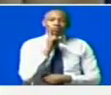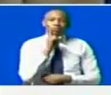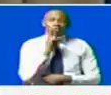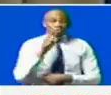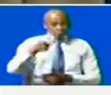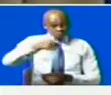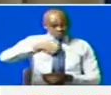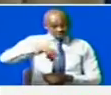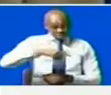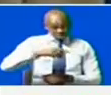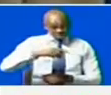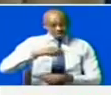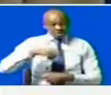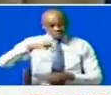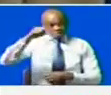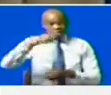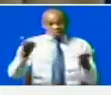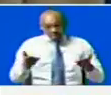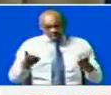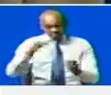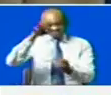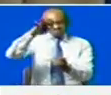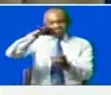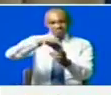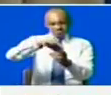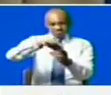we head to the polls.